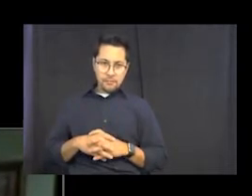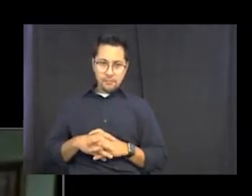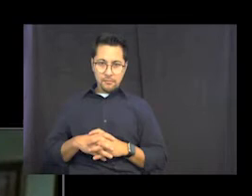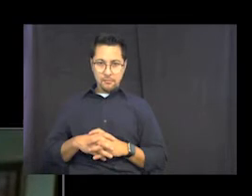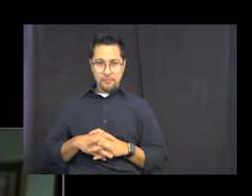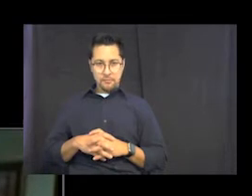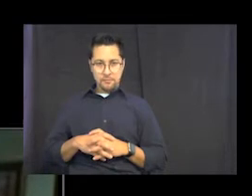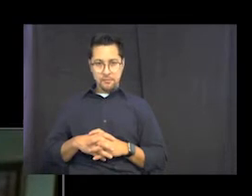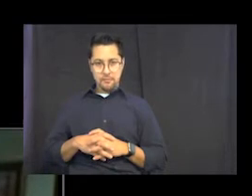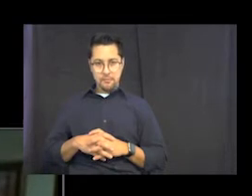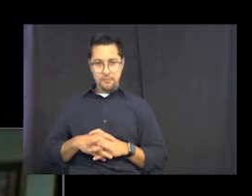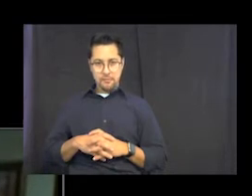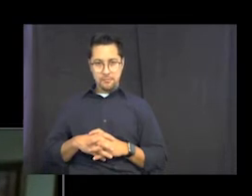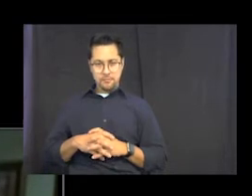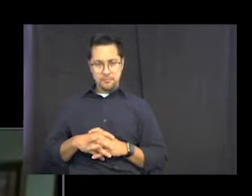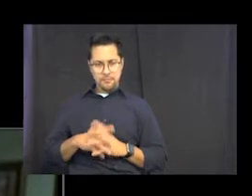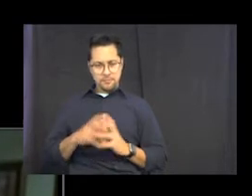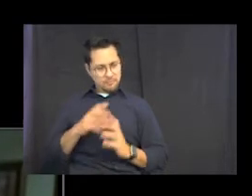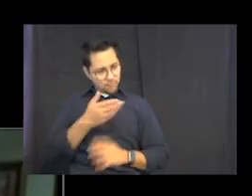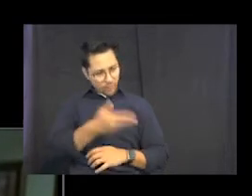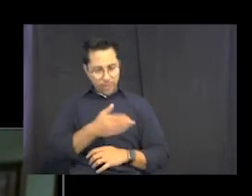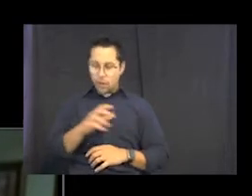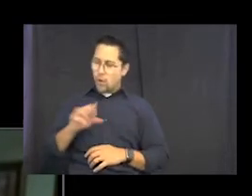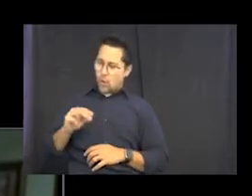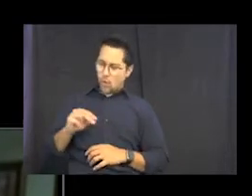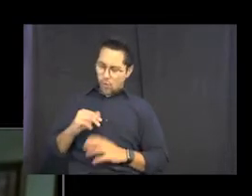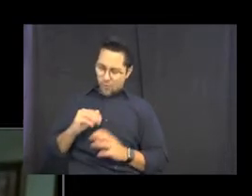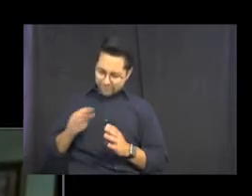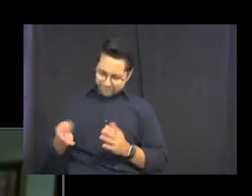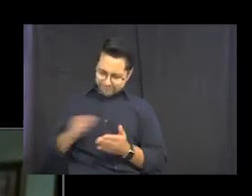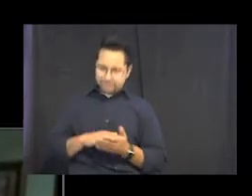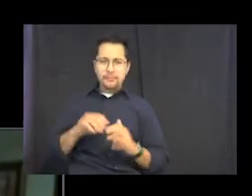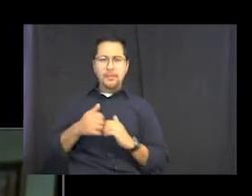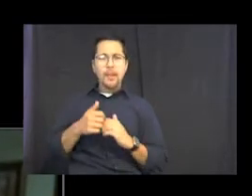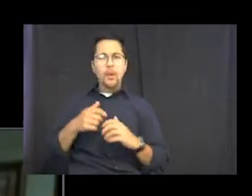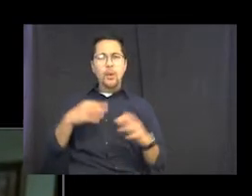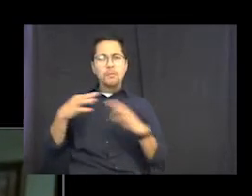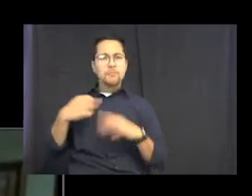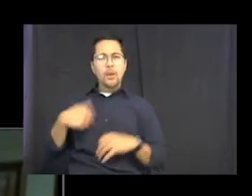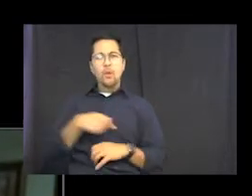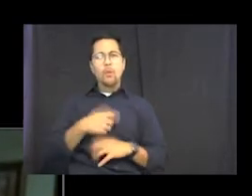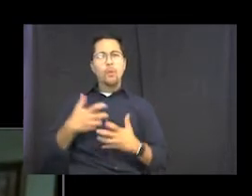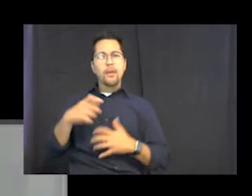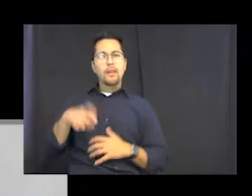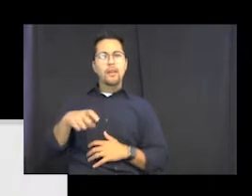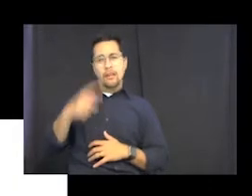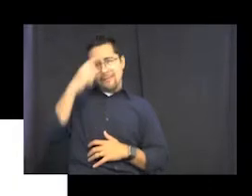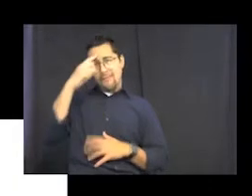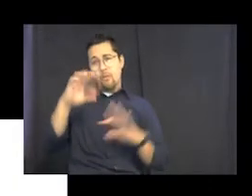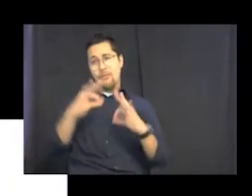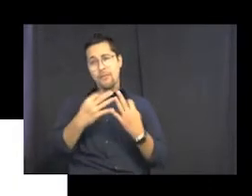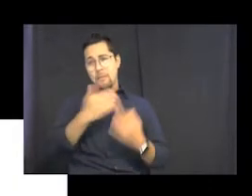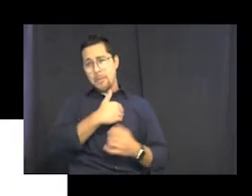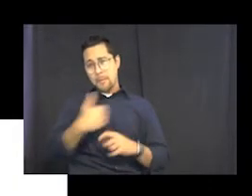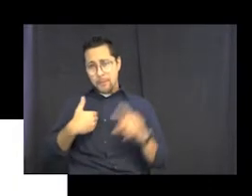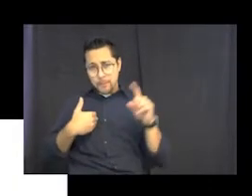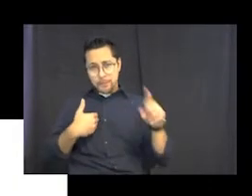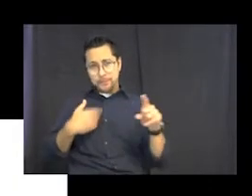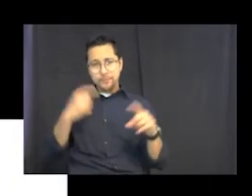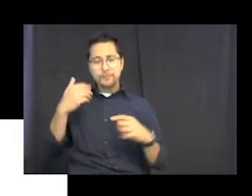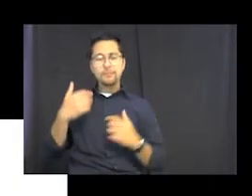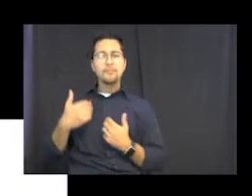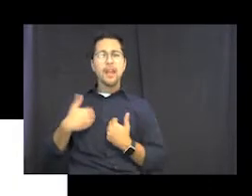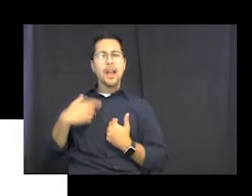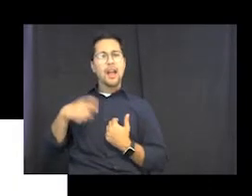is how difficult. How do I explain what we need? For family members, I have